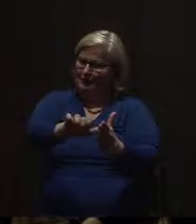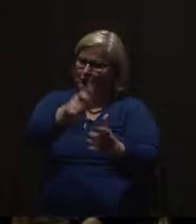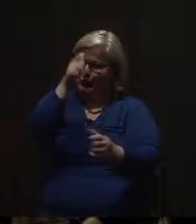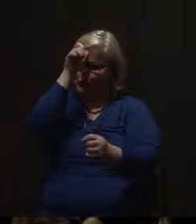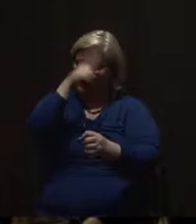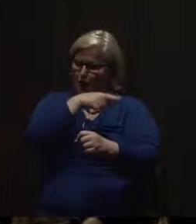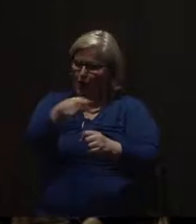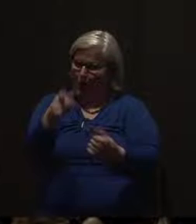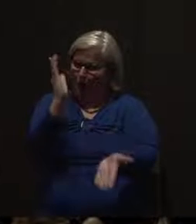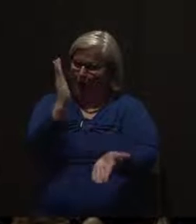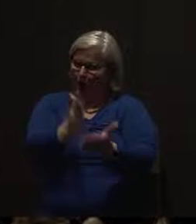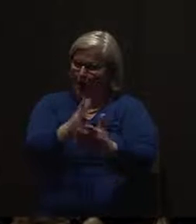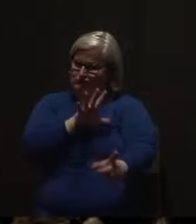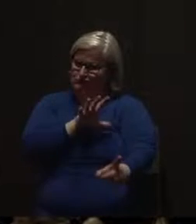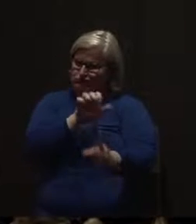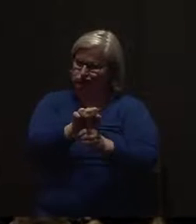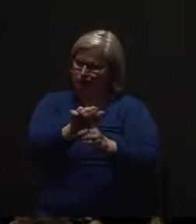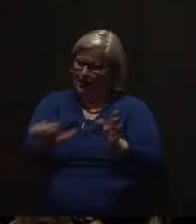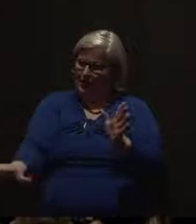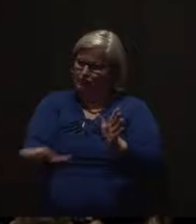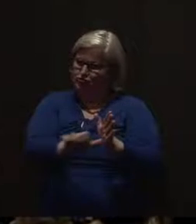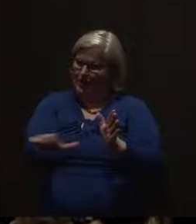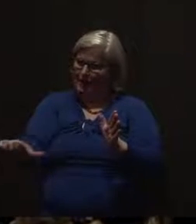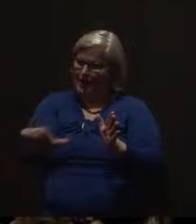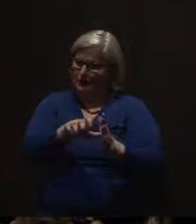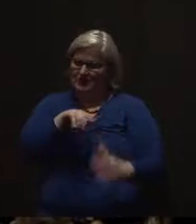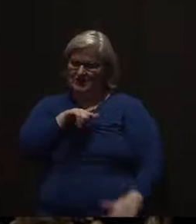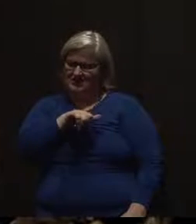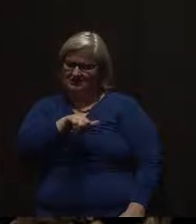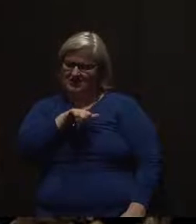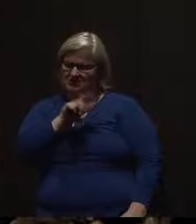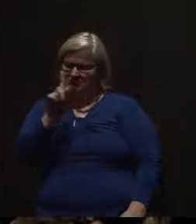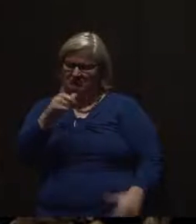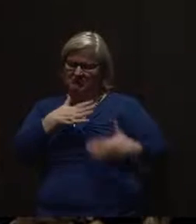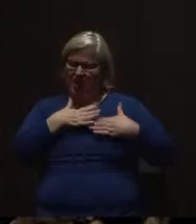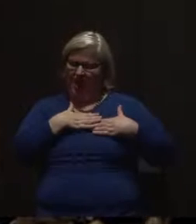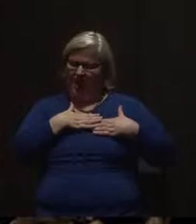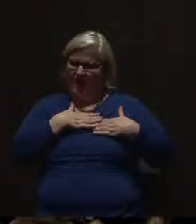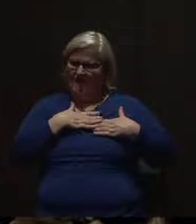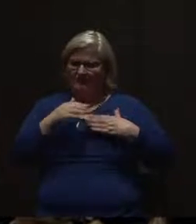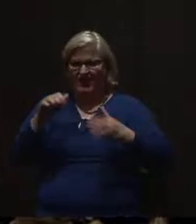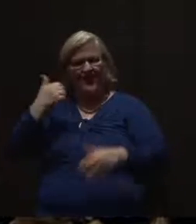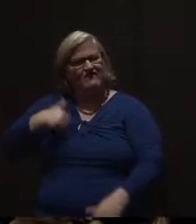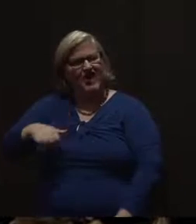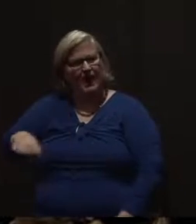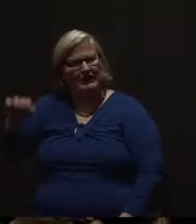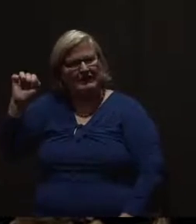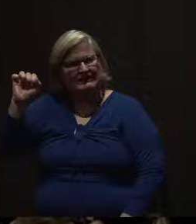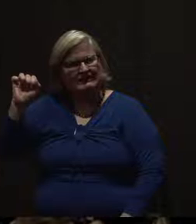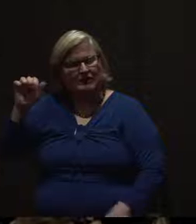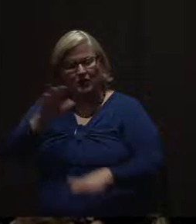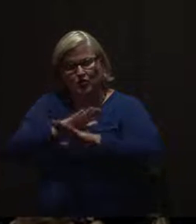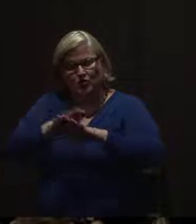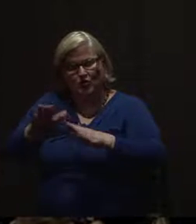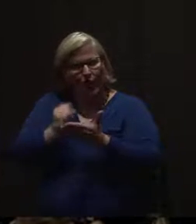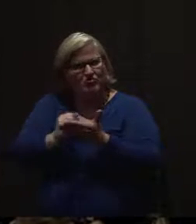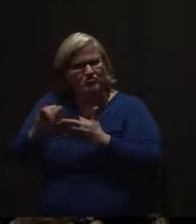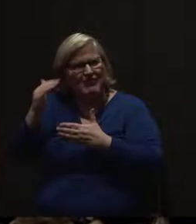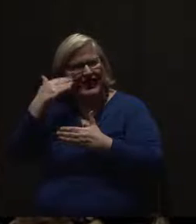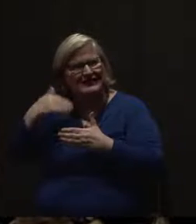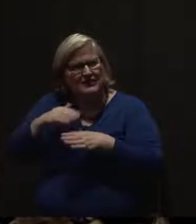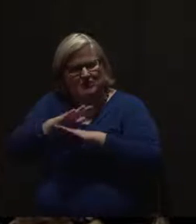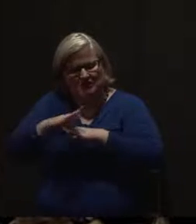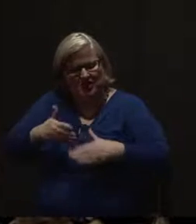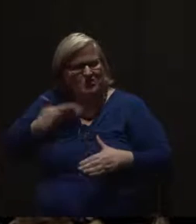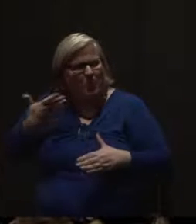that this is a problem. That's why we've become suspicious of love. Feminists and anti-racists and anti-fascists. And